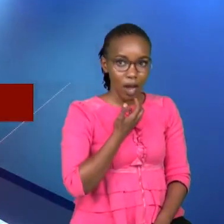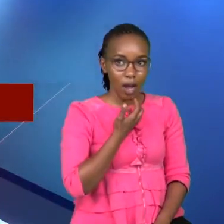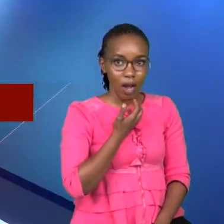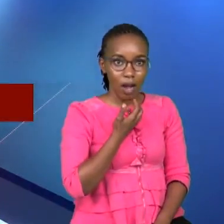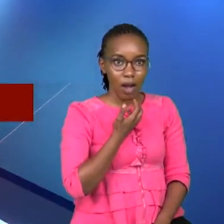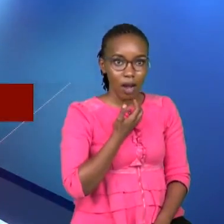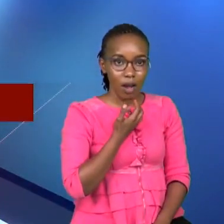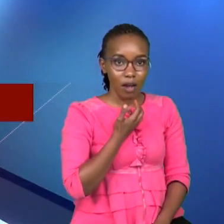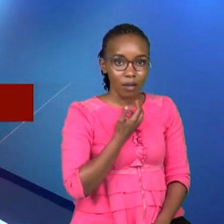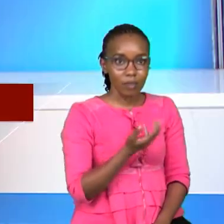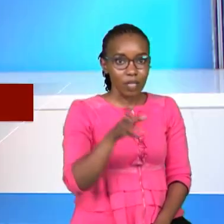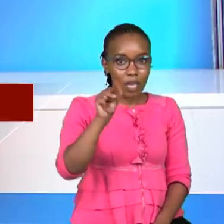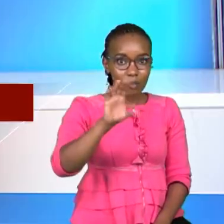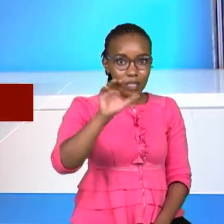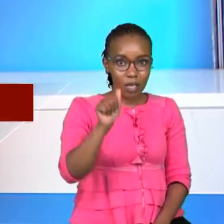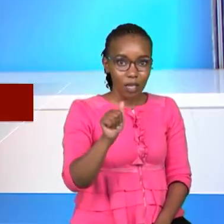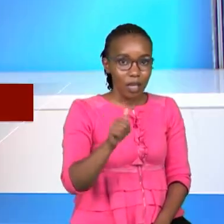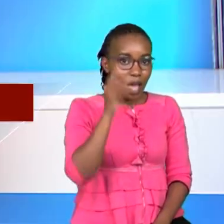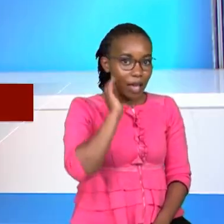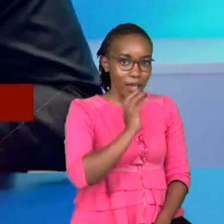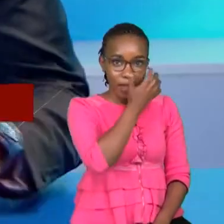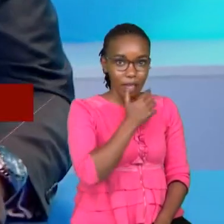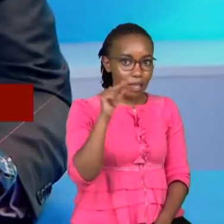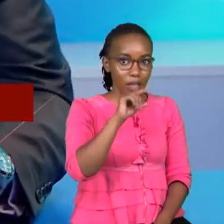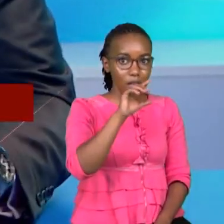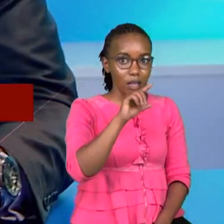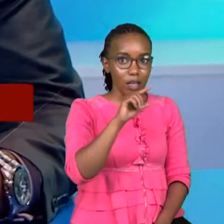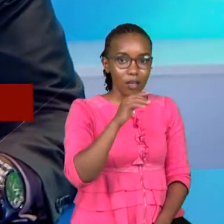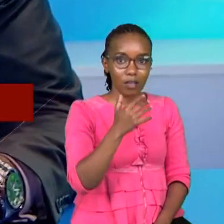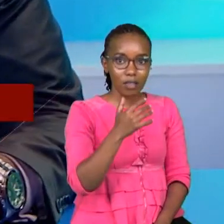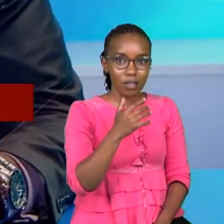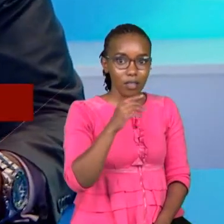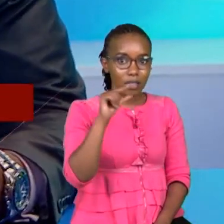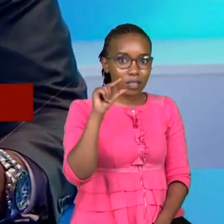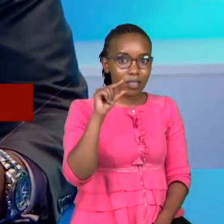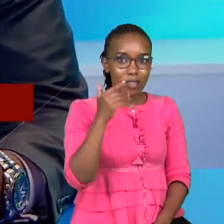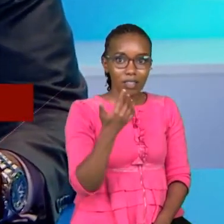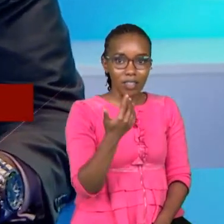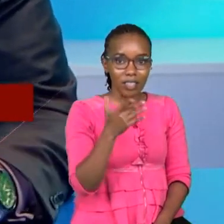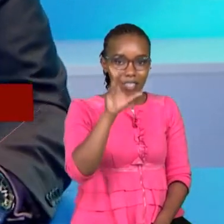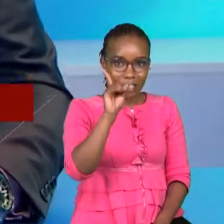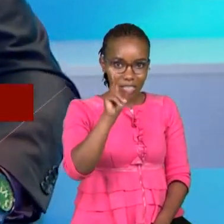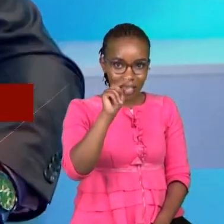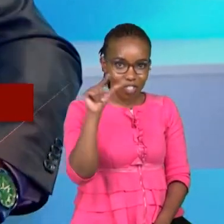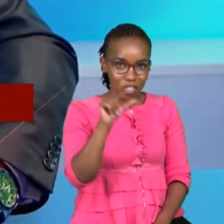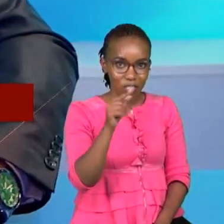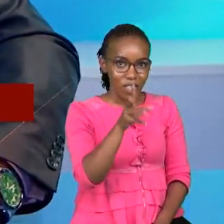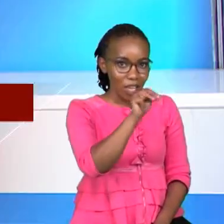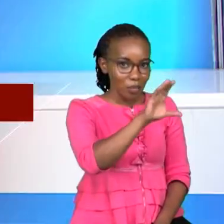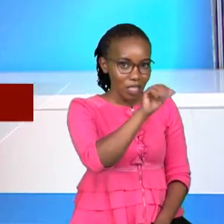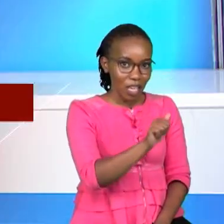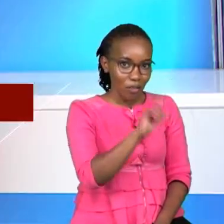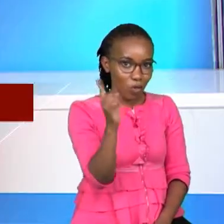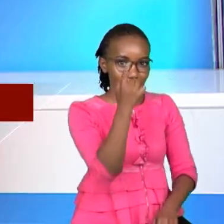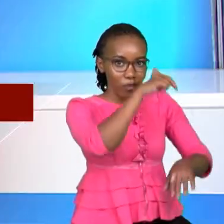MCA. Yes, MCA, Member of County Assembly. Davidson Gibwini. That is I. DNG. Yes. MCA. For